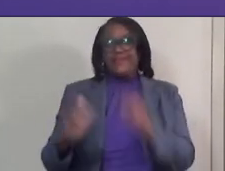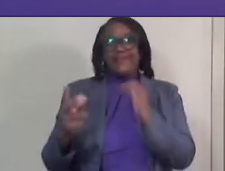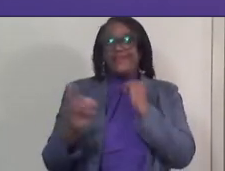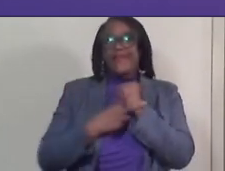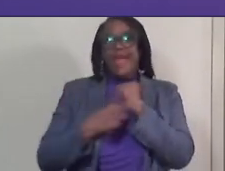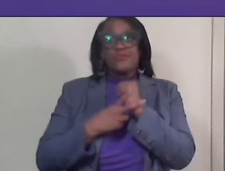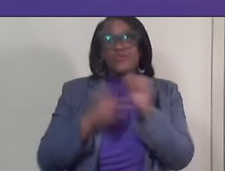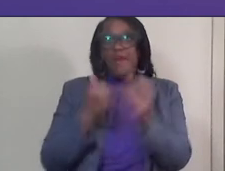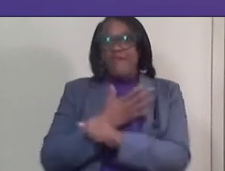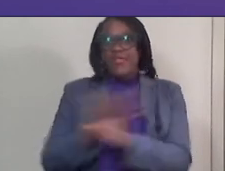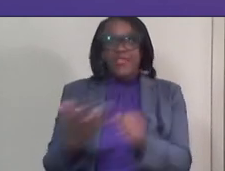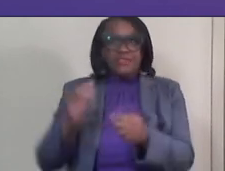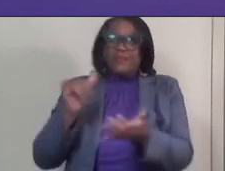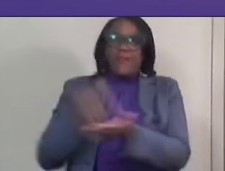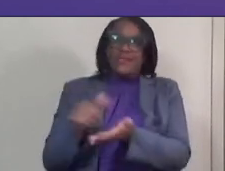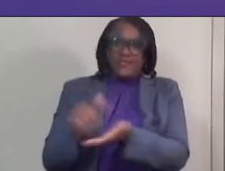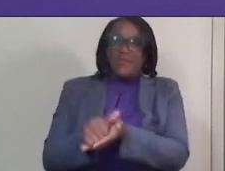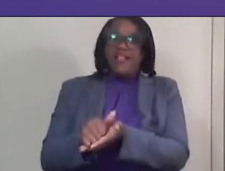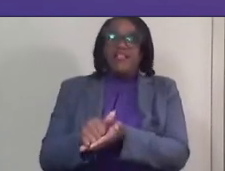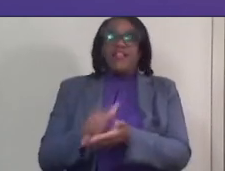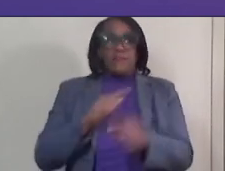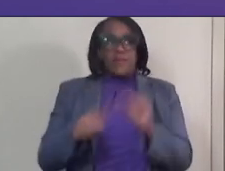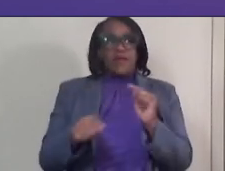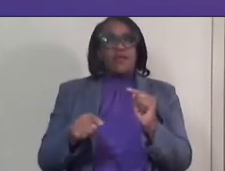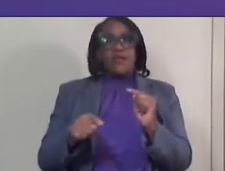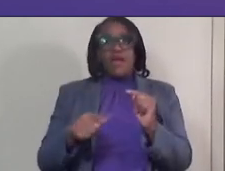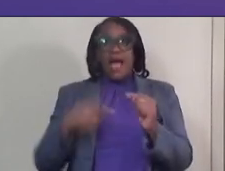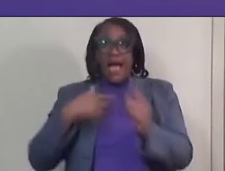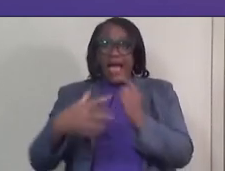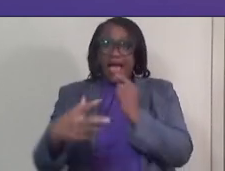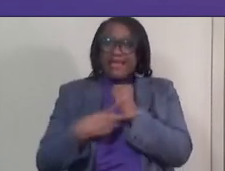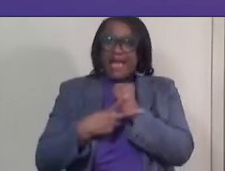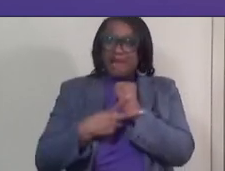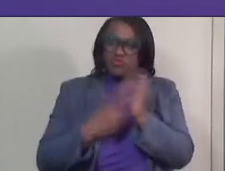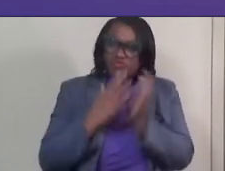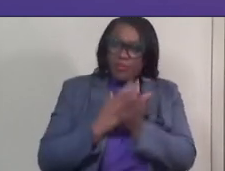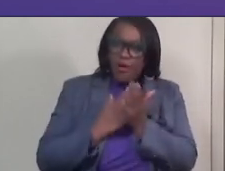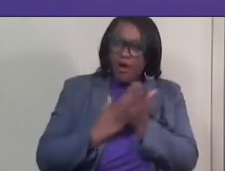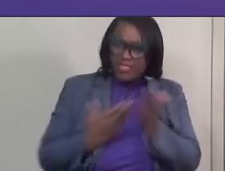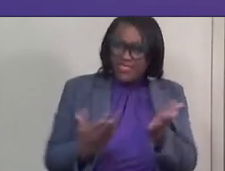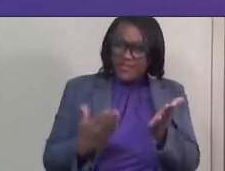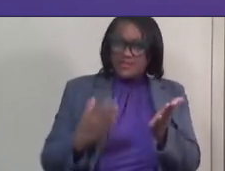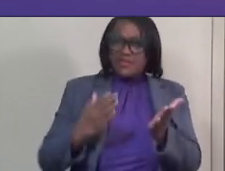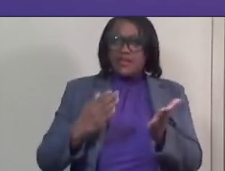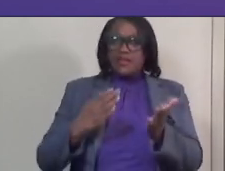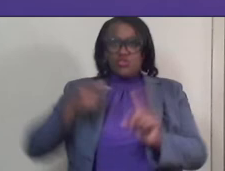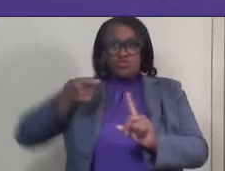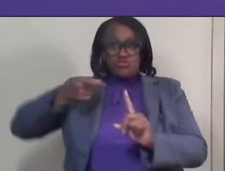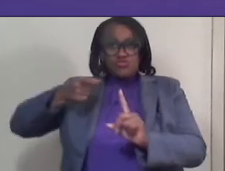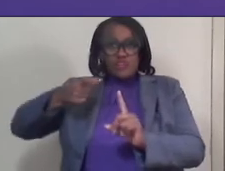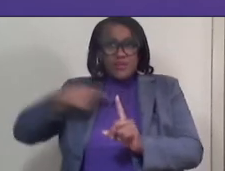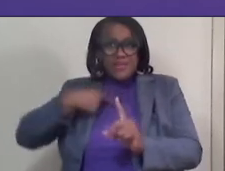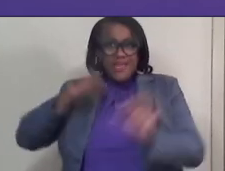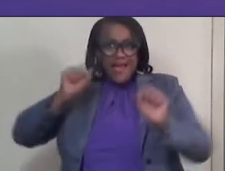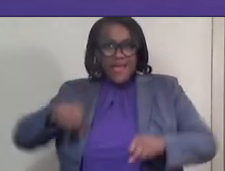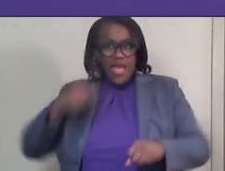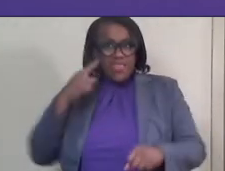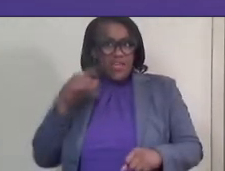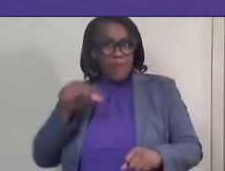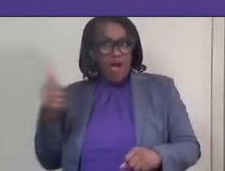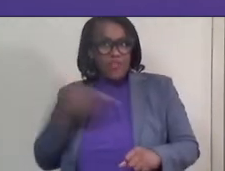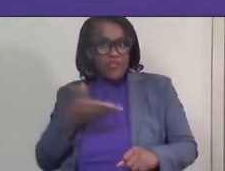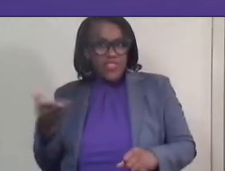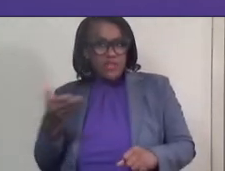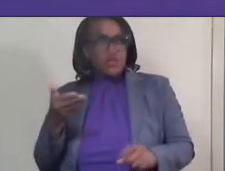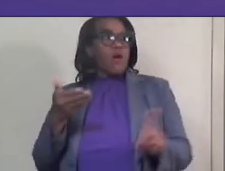in capturing the small amounts, it can trigger you to think about everything and think about what was